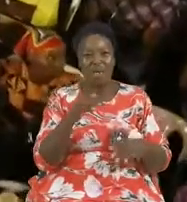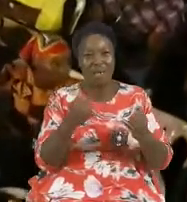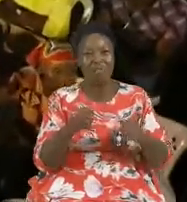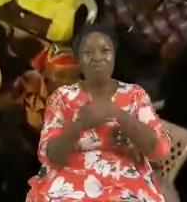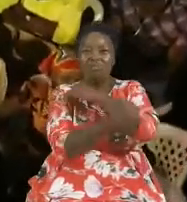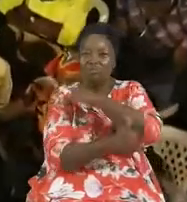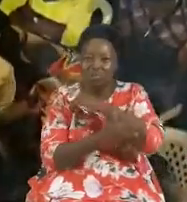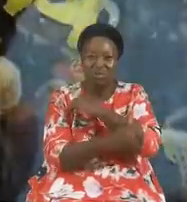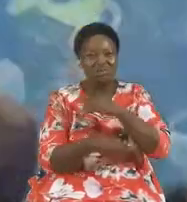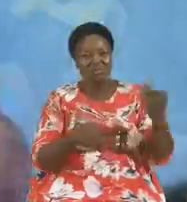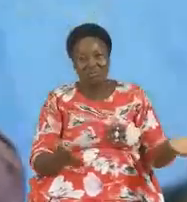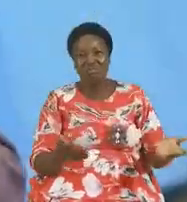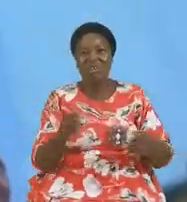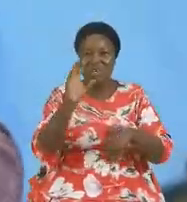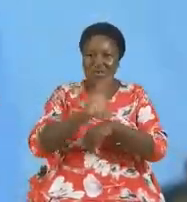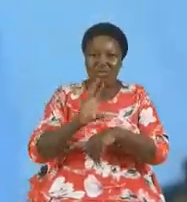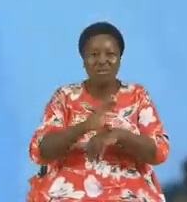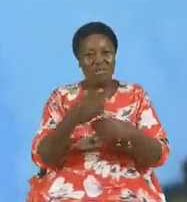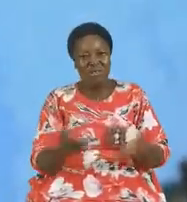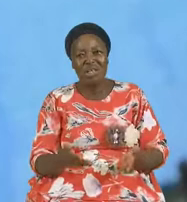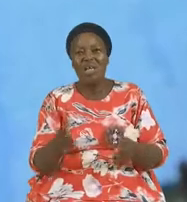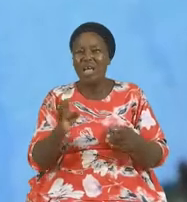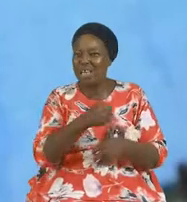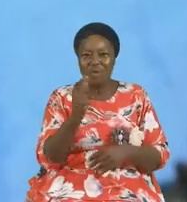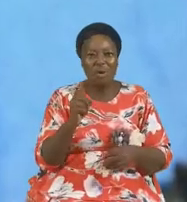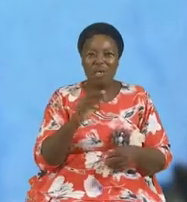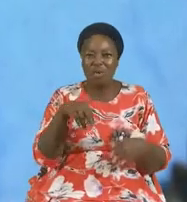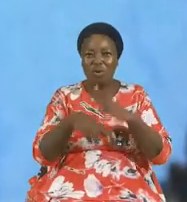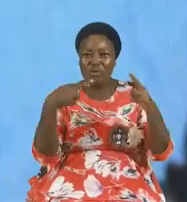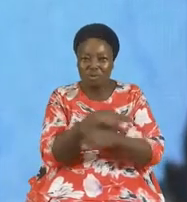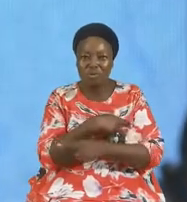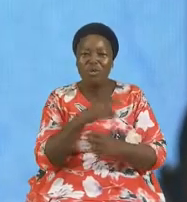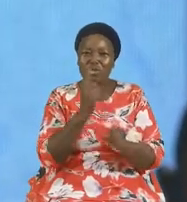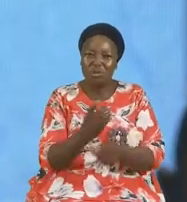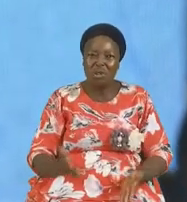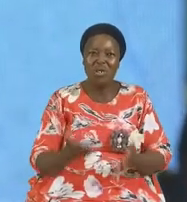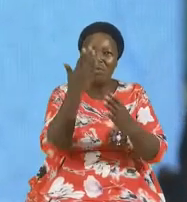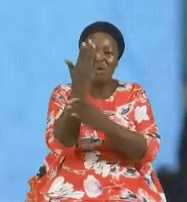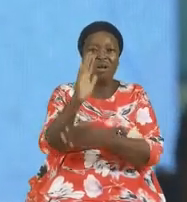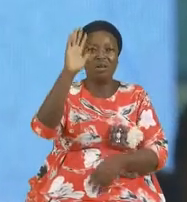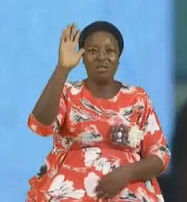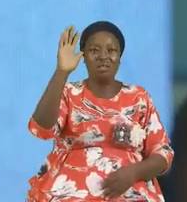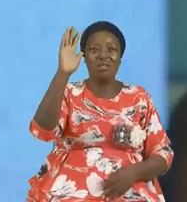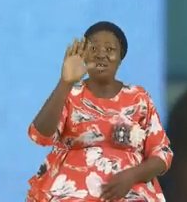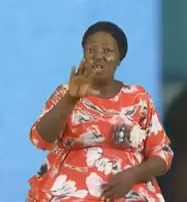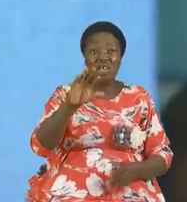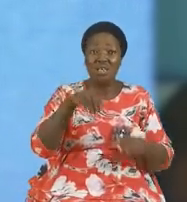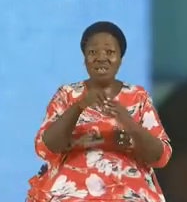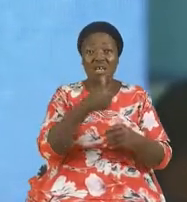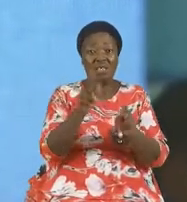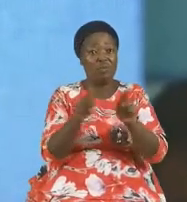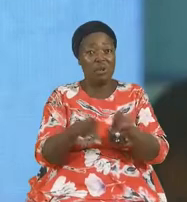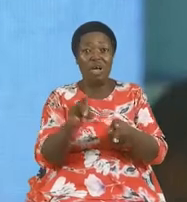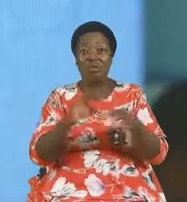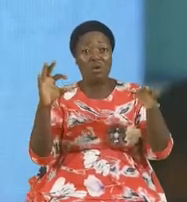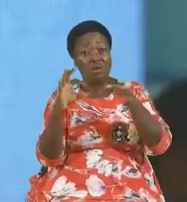place where you are, location where you are hearing the sound of my voice. Salvation is coming to you now. Just raise up your